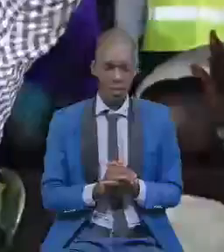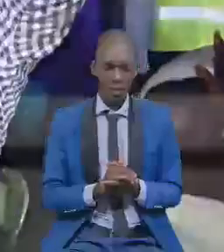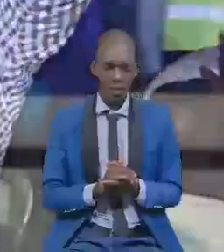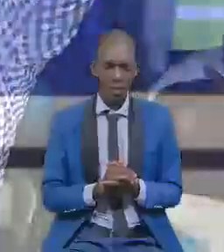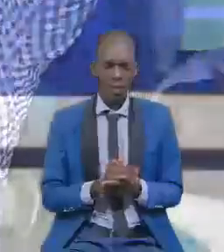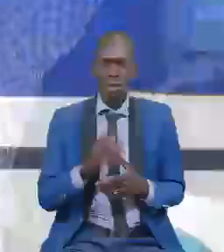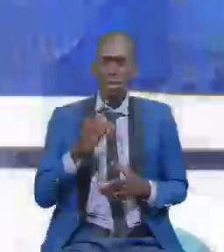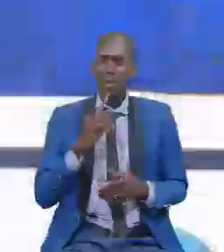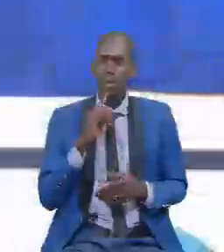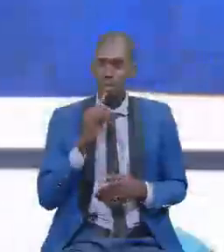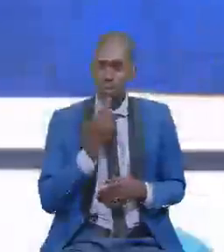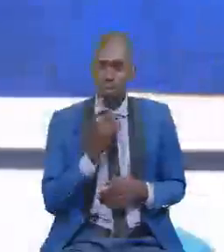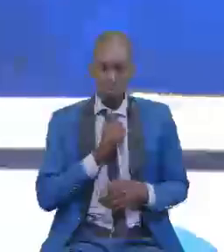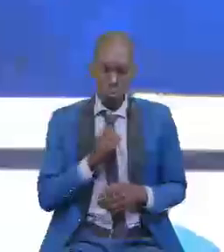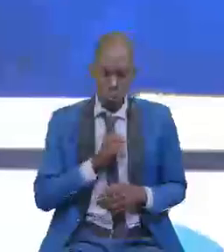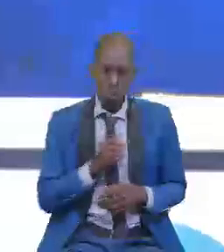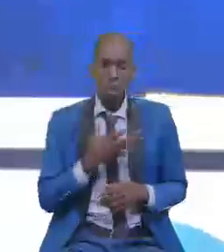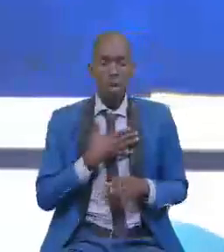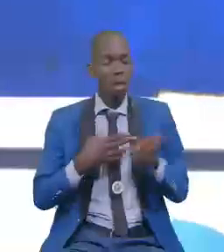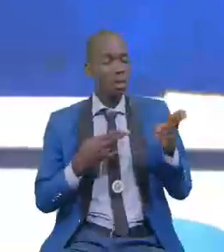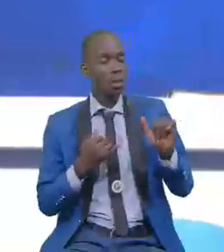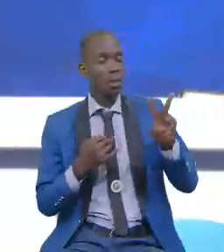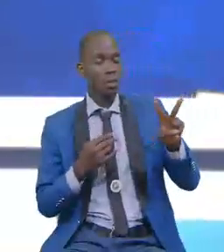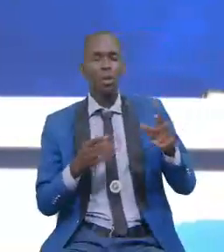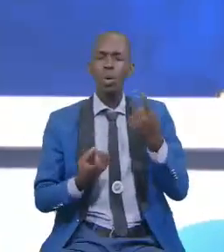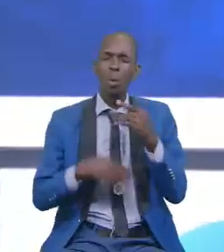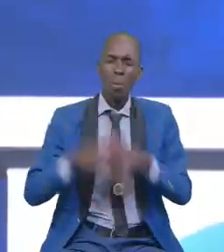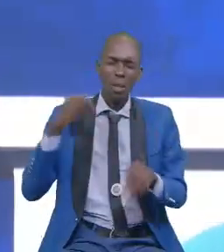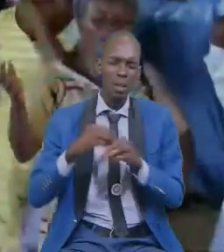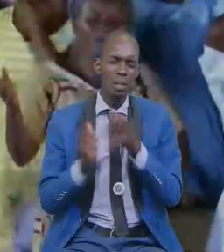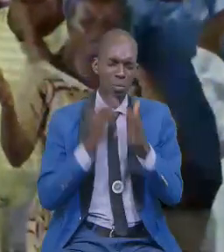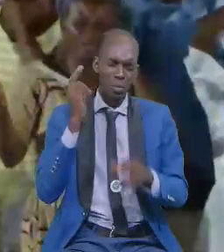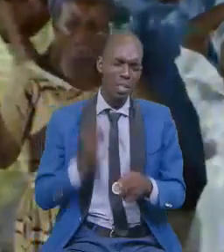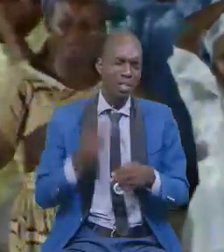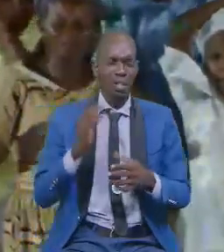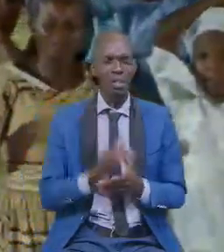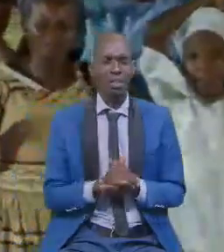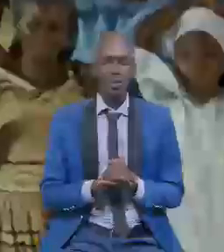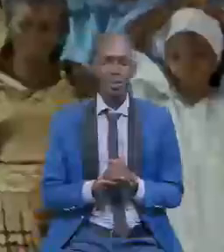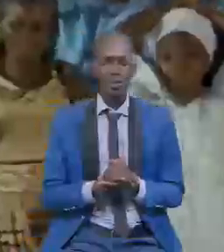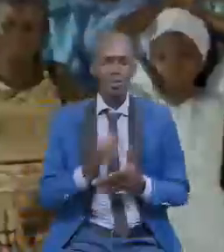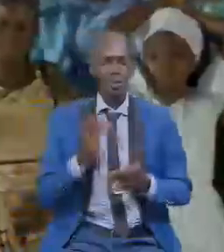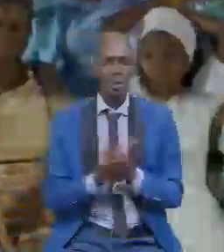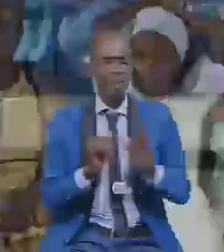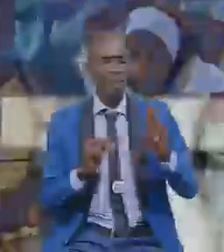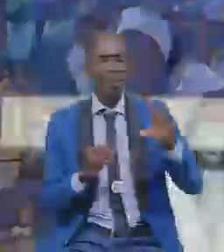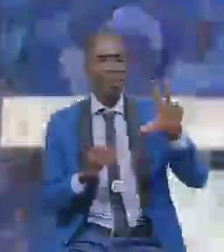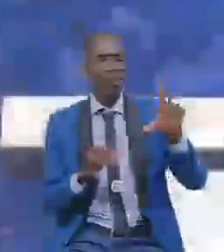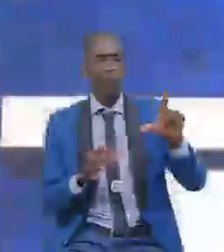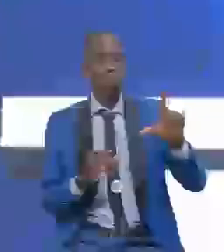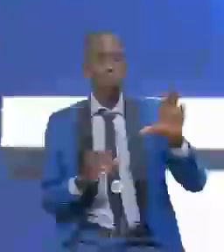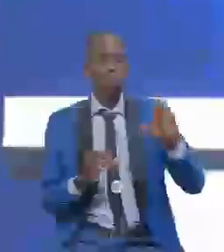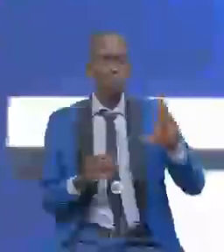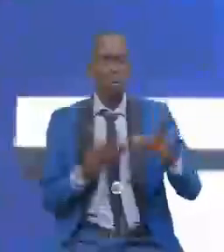Tuberculosis and HIV, come out in Jesus' name. that ulcer and that cancer